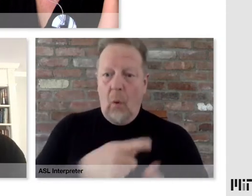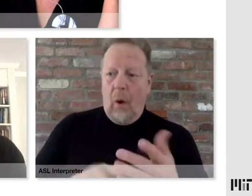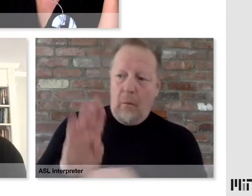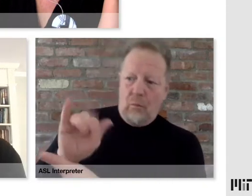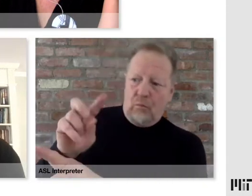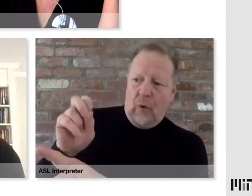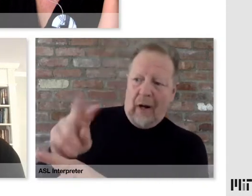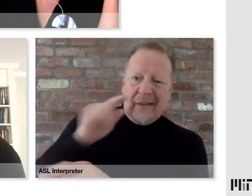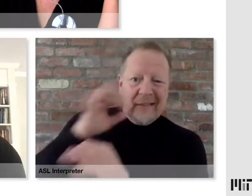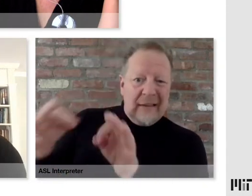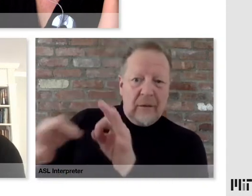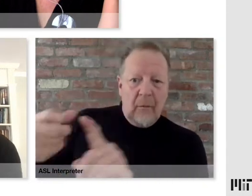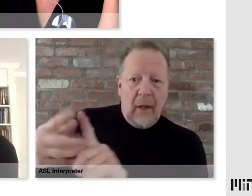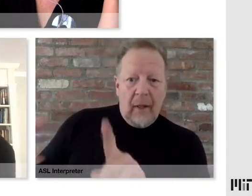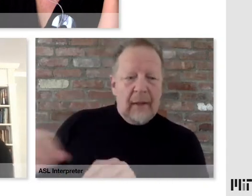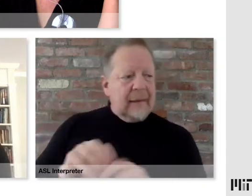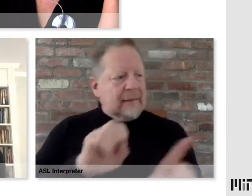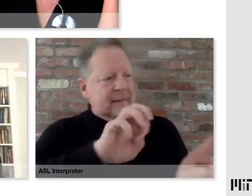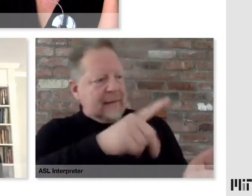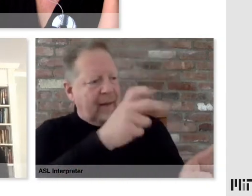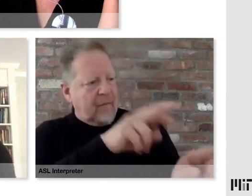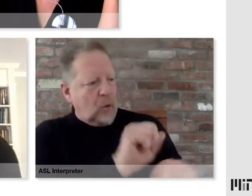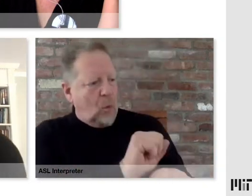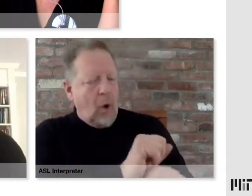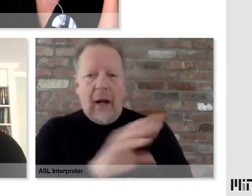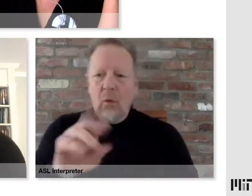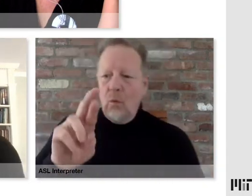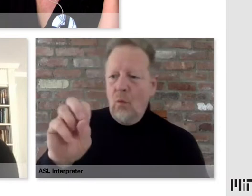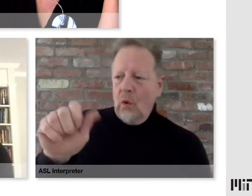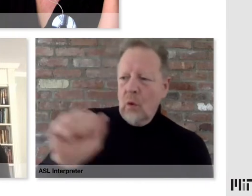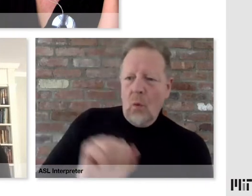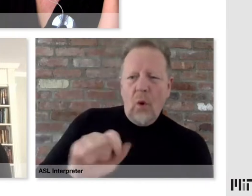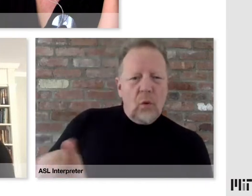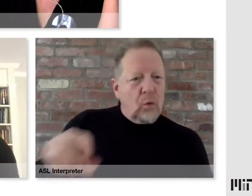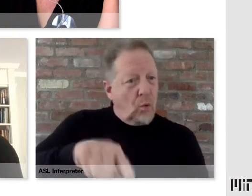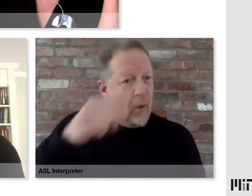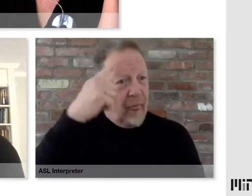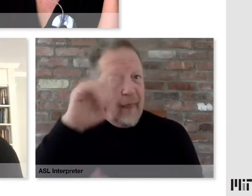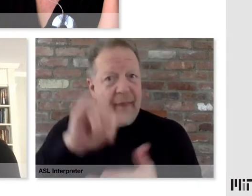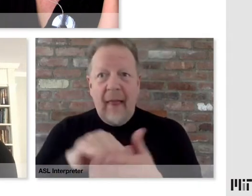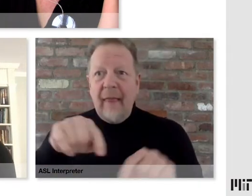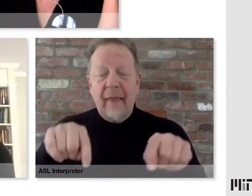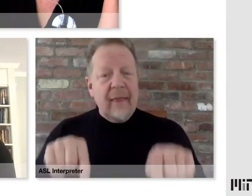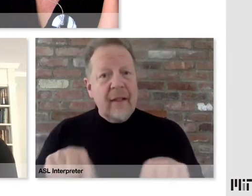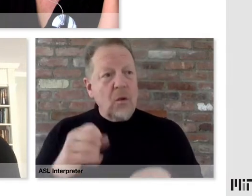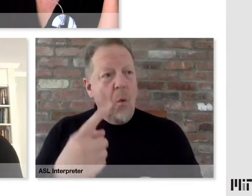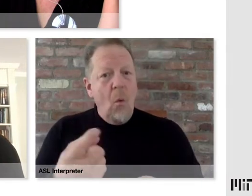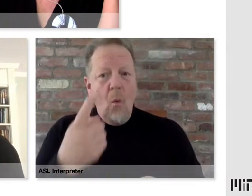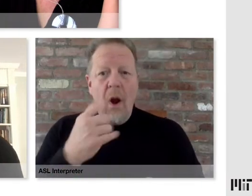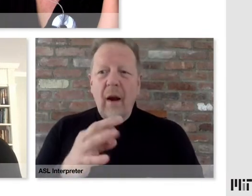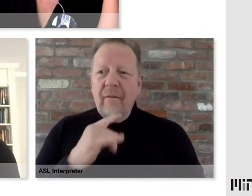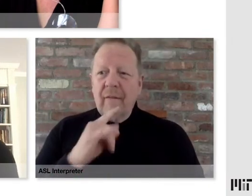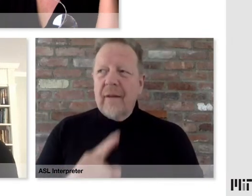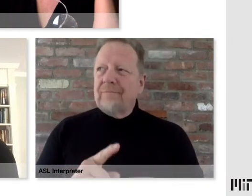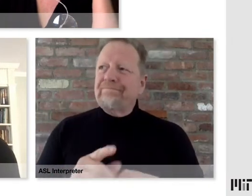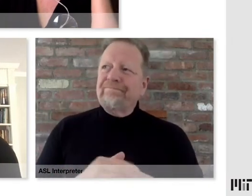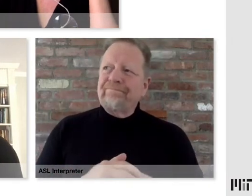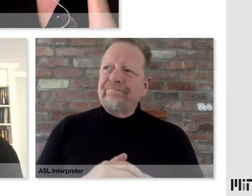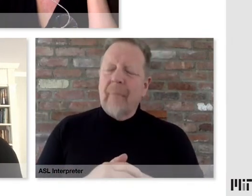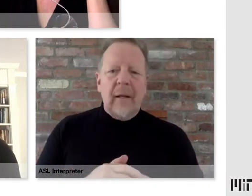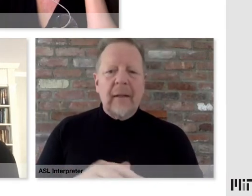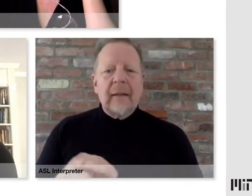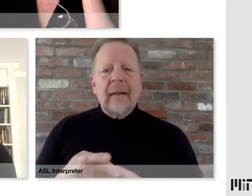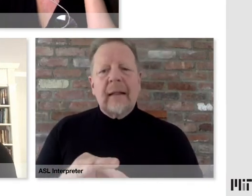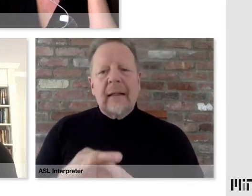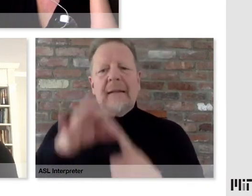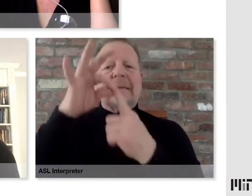outlined in Stefan's work and Rosa's work, mm-hmm. I mean, don't you guys think this was one of the absolute exemplars